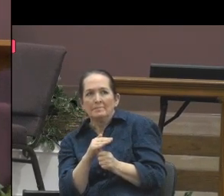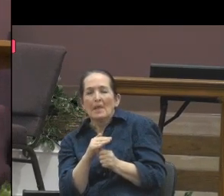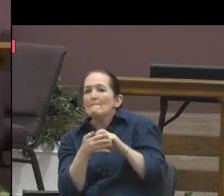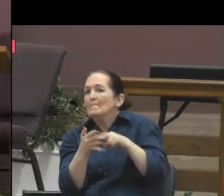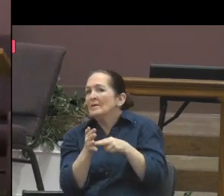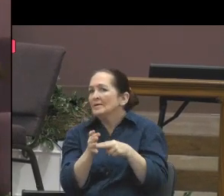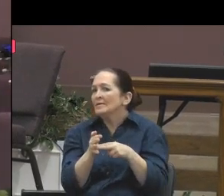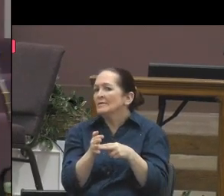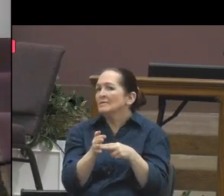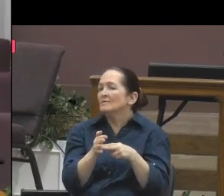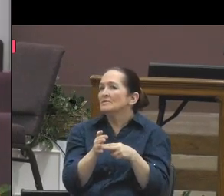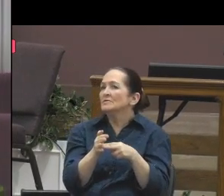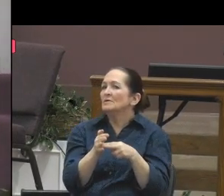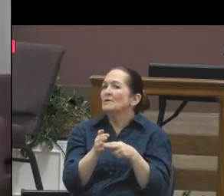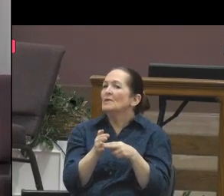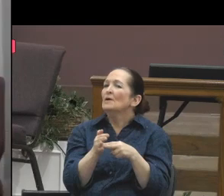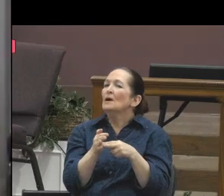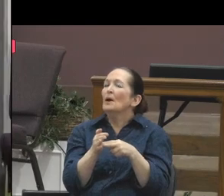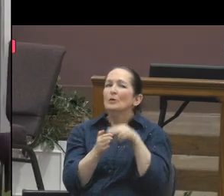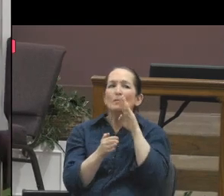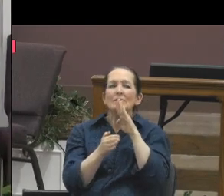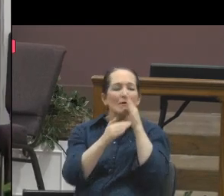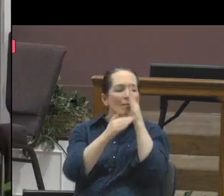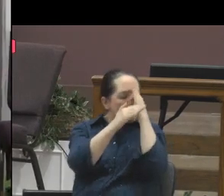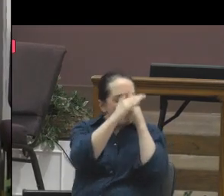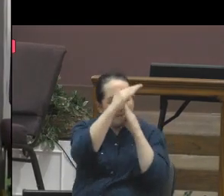It means to be humble